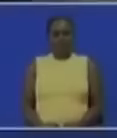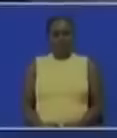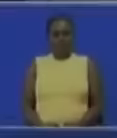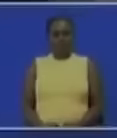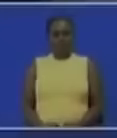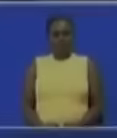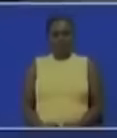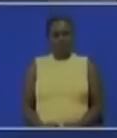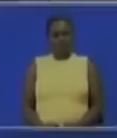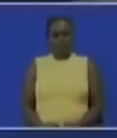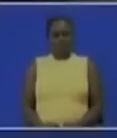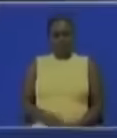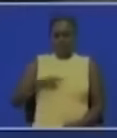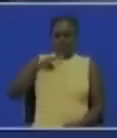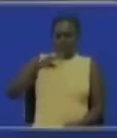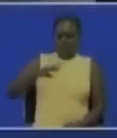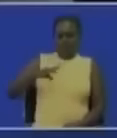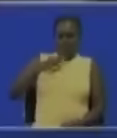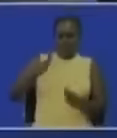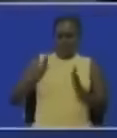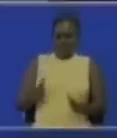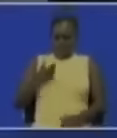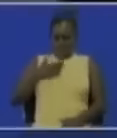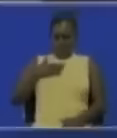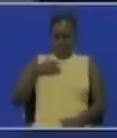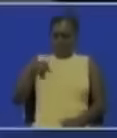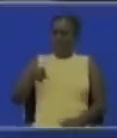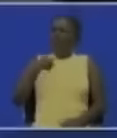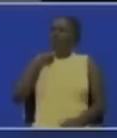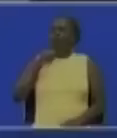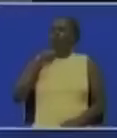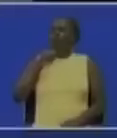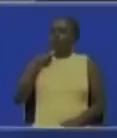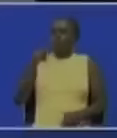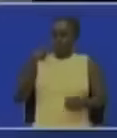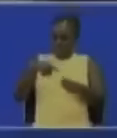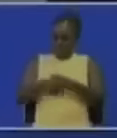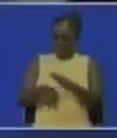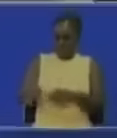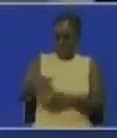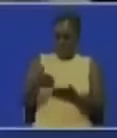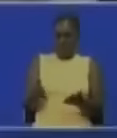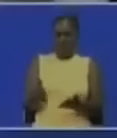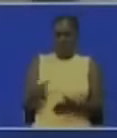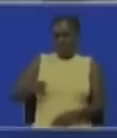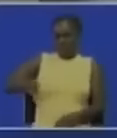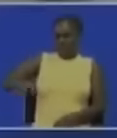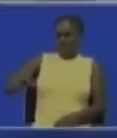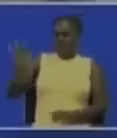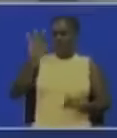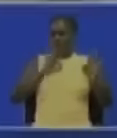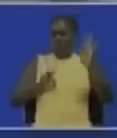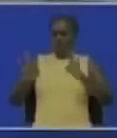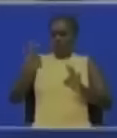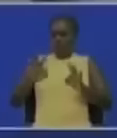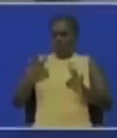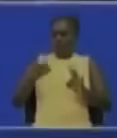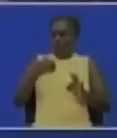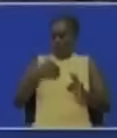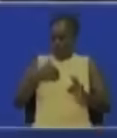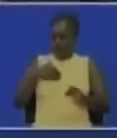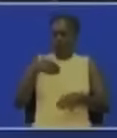As long as I'm the Speaker of this County Assembly, you are not going to end at this place. City Hall is no stranger to